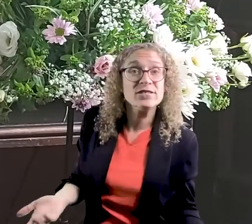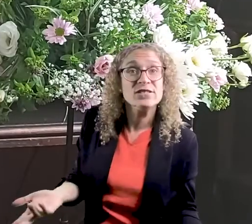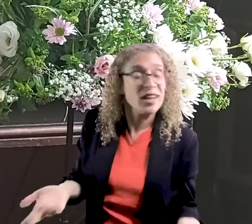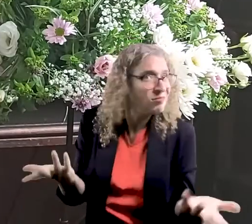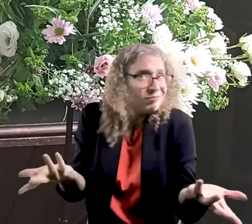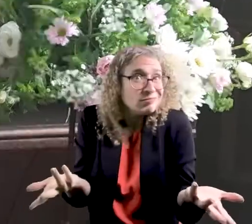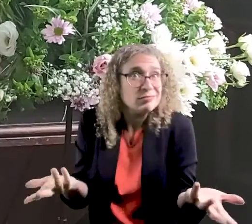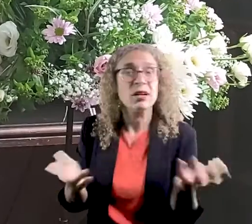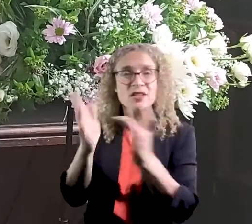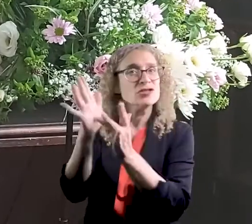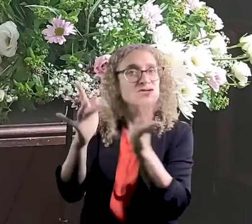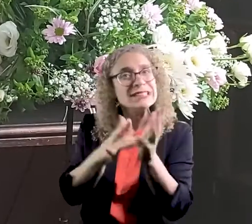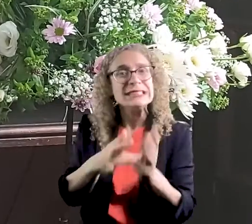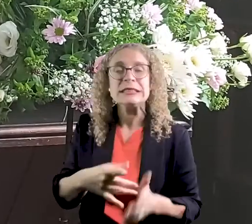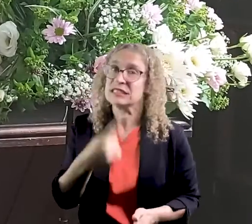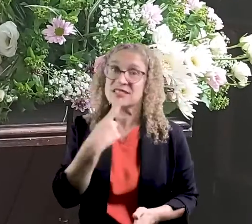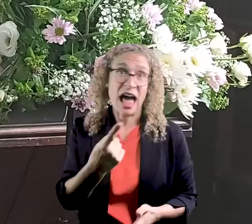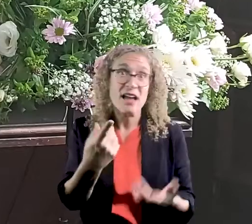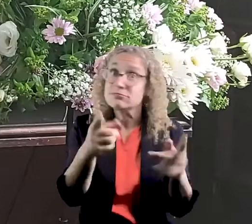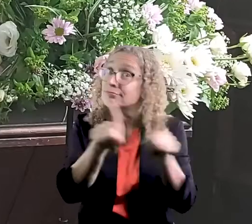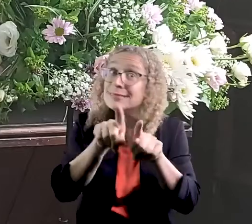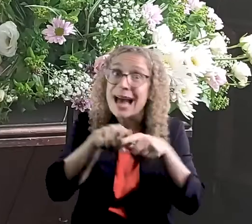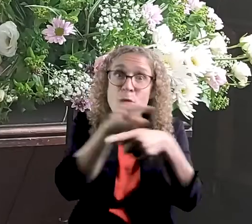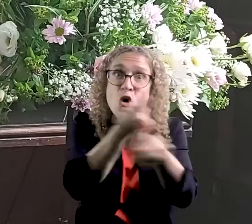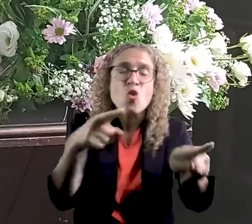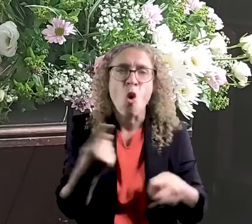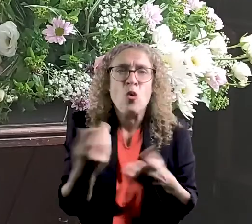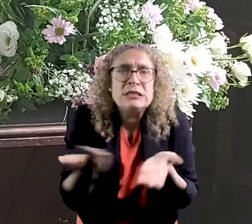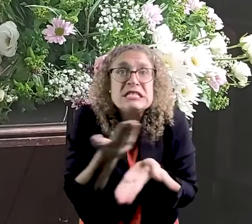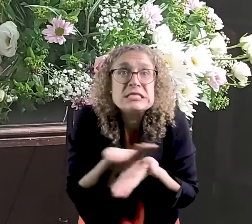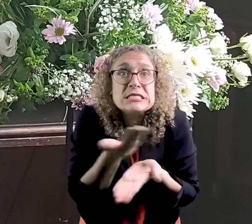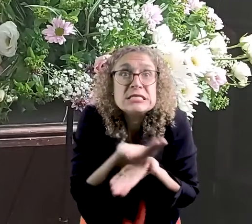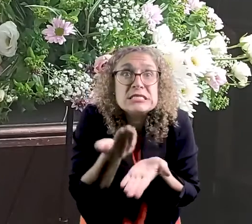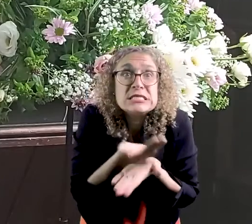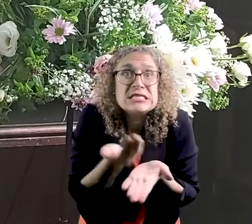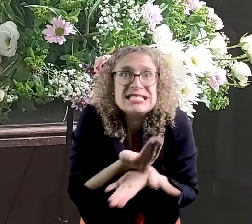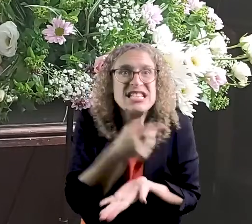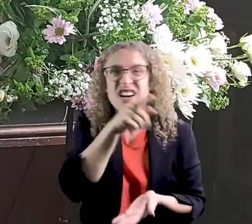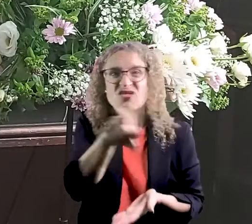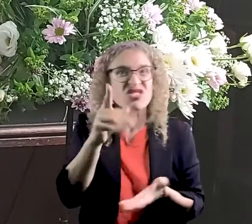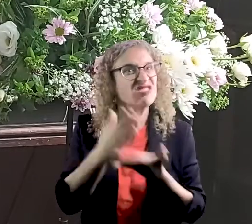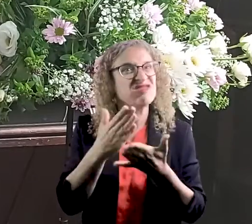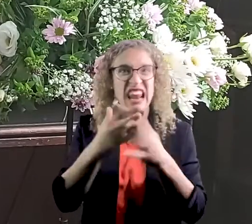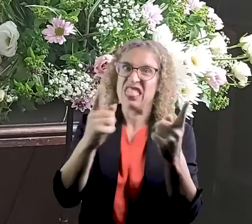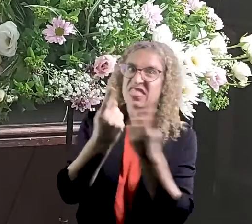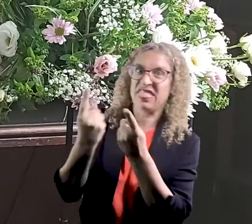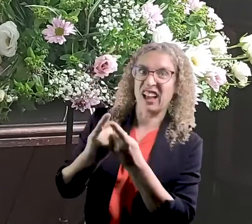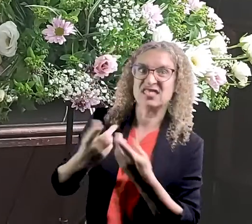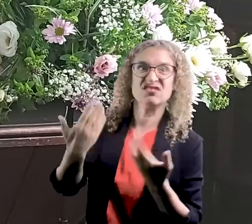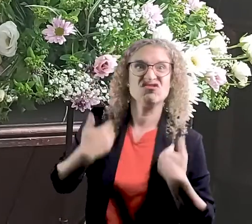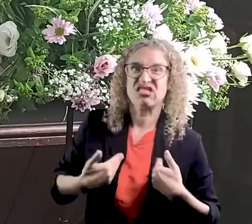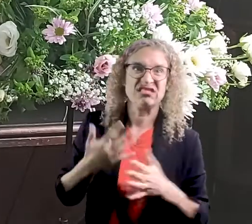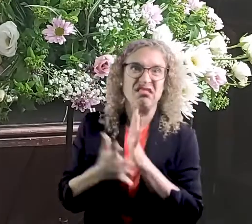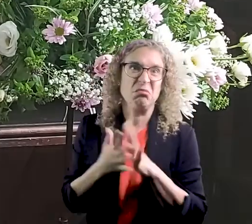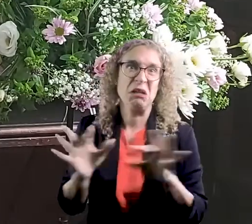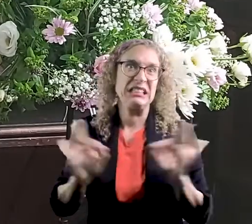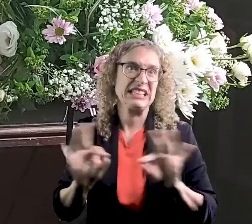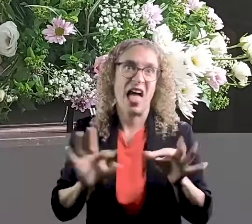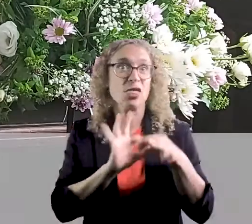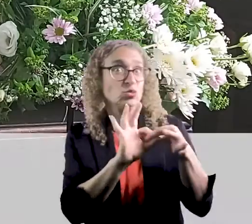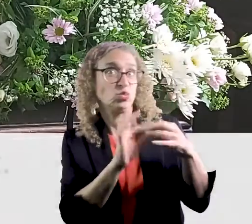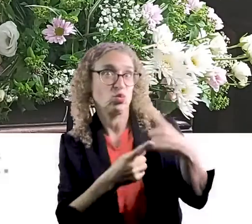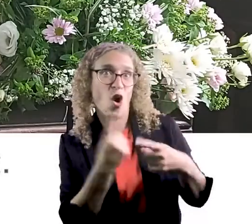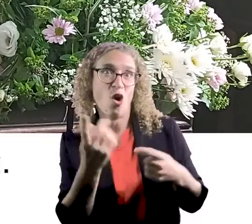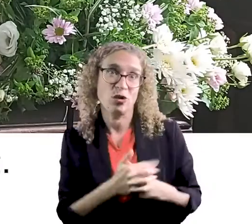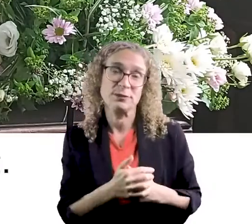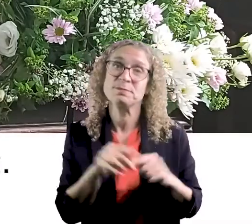Jesus concluded, "This is how it is with those who pile up riches for themselves, but are not rich in God's sight." This is the gospel